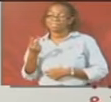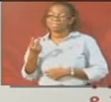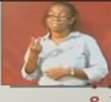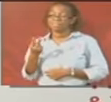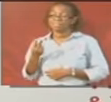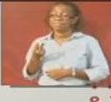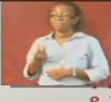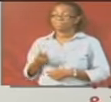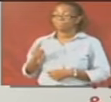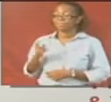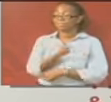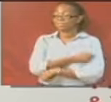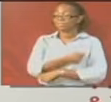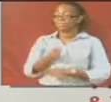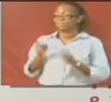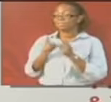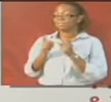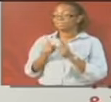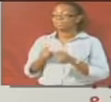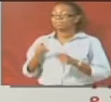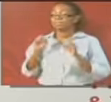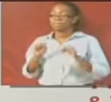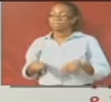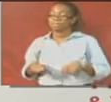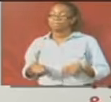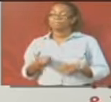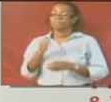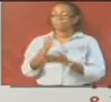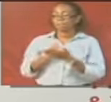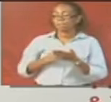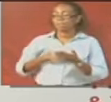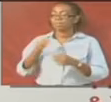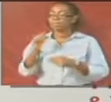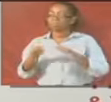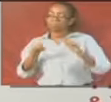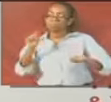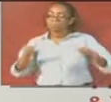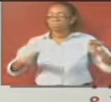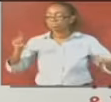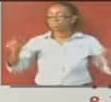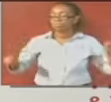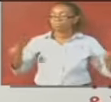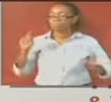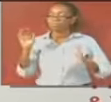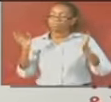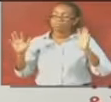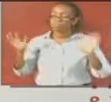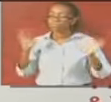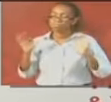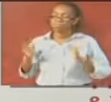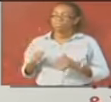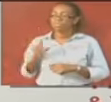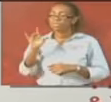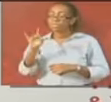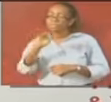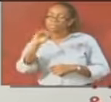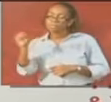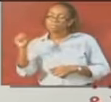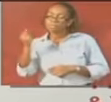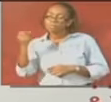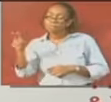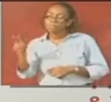dates are going to vary between the 8 and the 12-week marker, as I know we had indicated